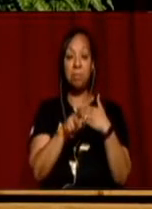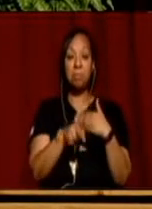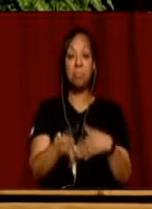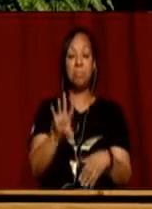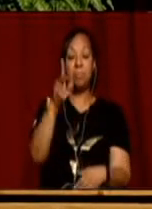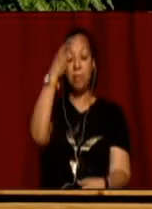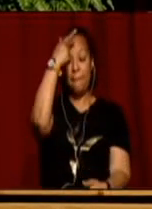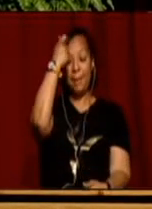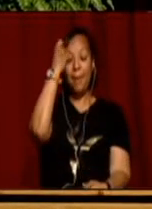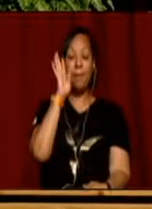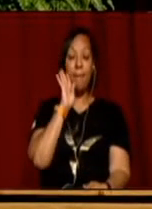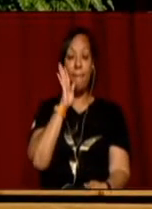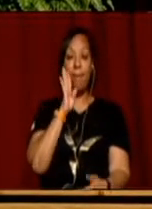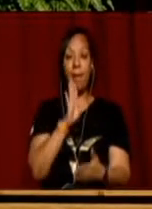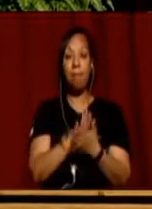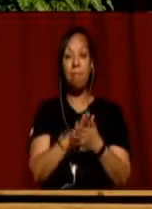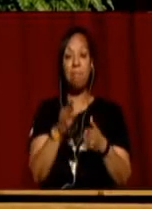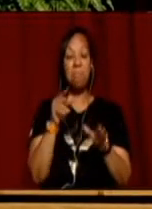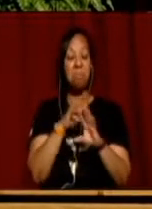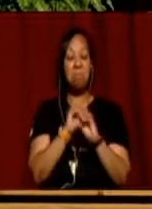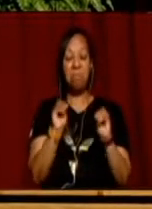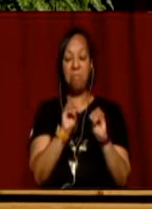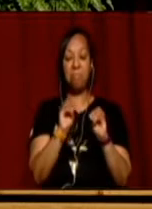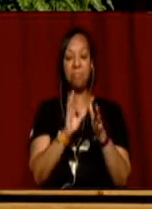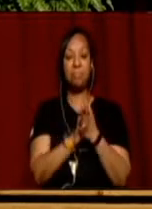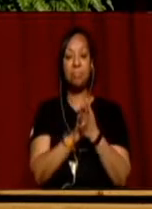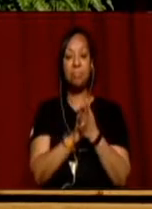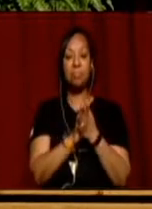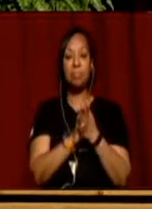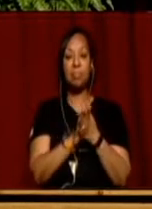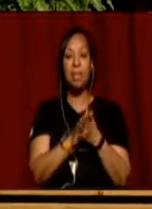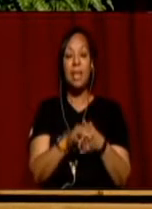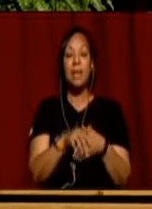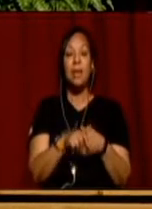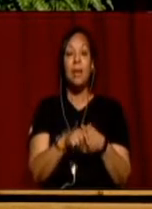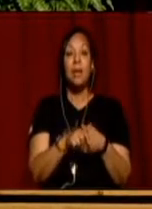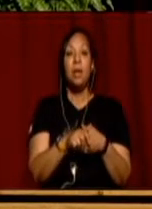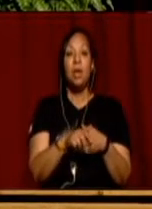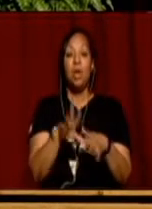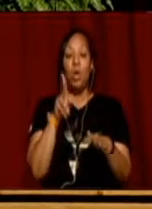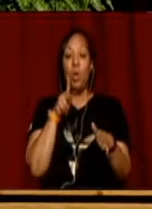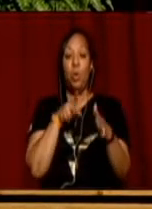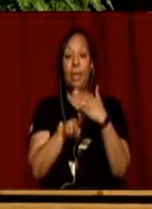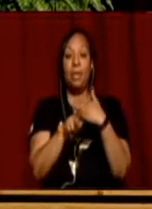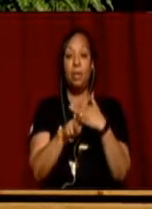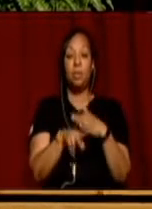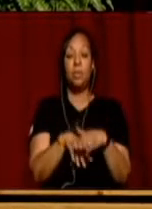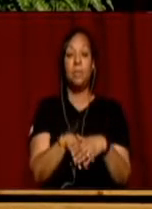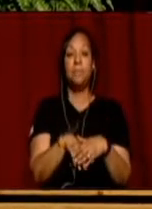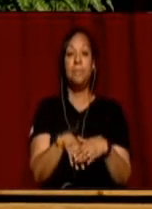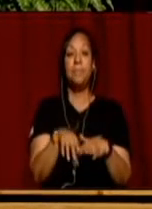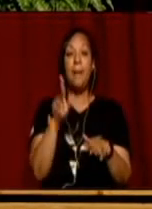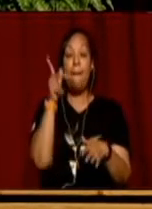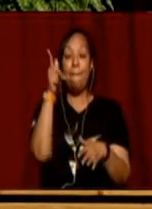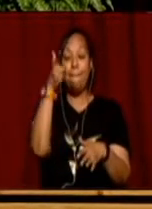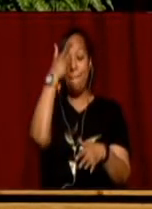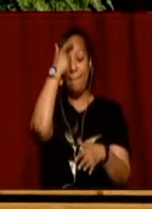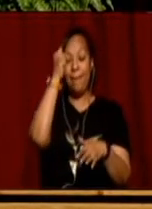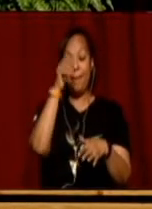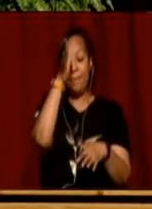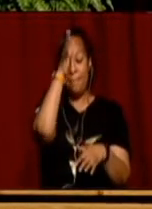impunity. And I would point out that Jason Van Dyke, who was convicted of murdering an unarmed black